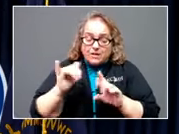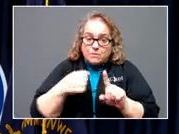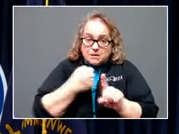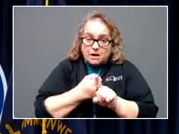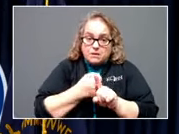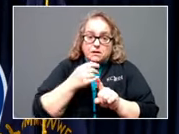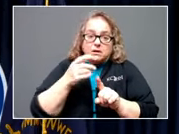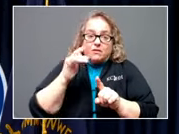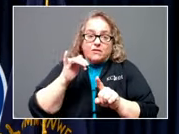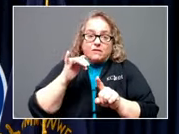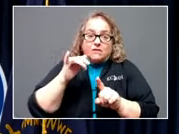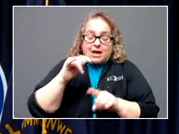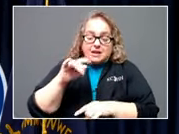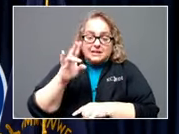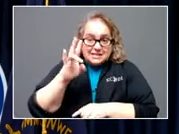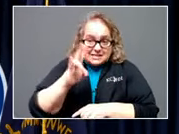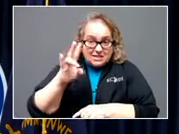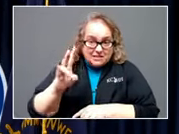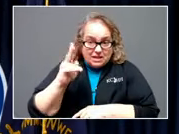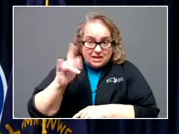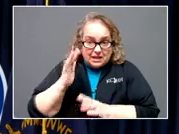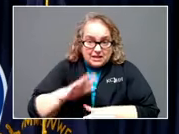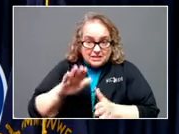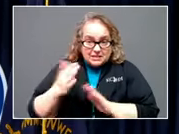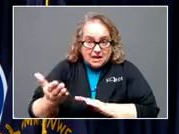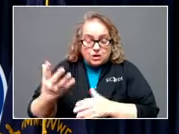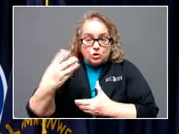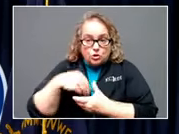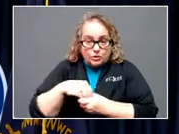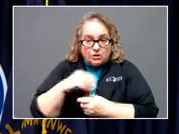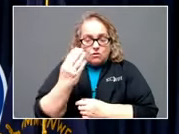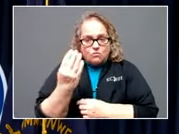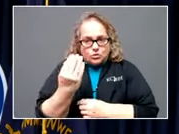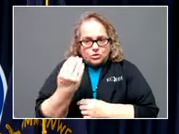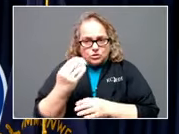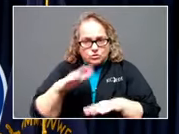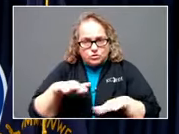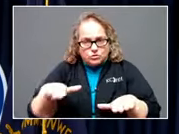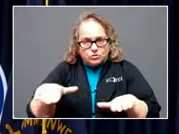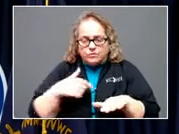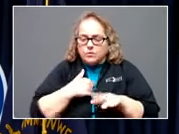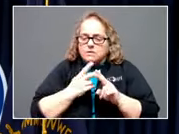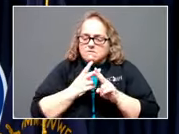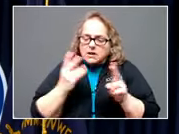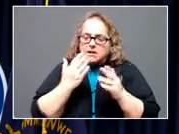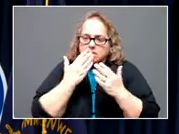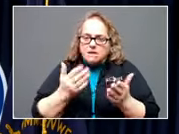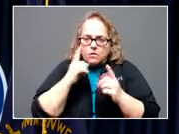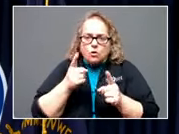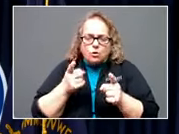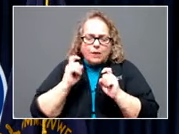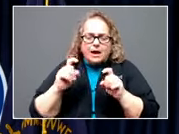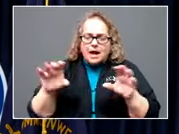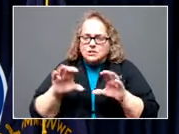77 Kentuckians, including 14 children. We are so thankful for the quick action and all the actions to date